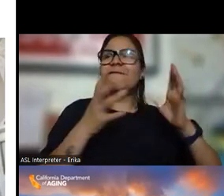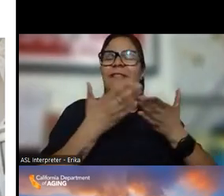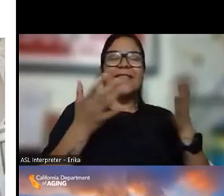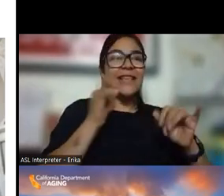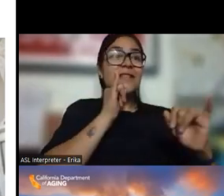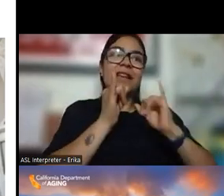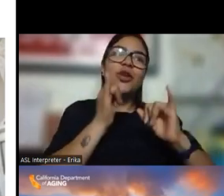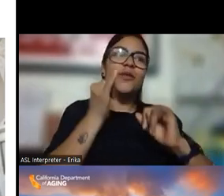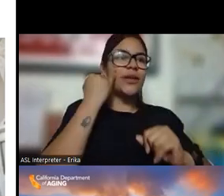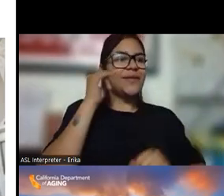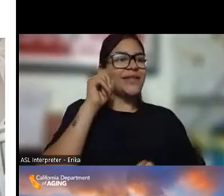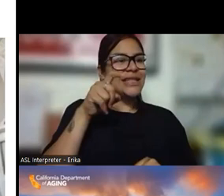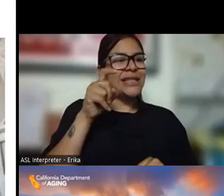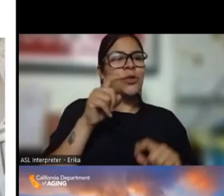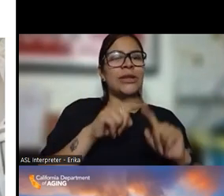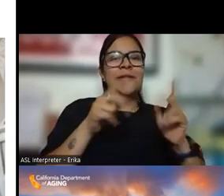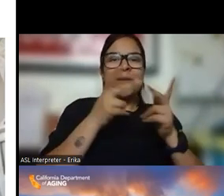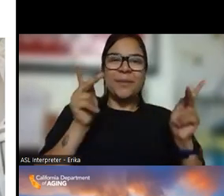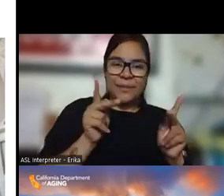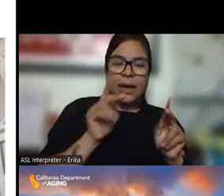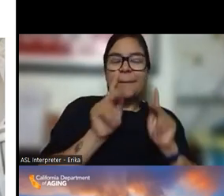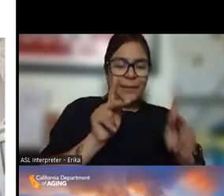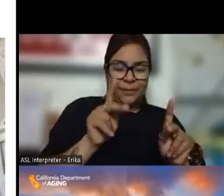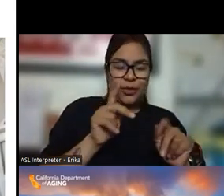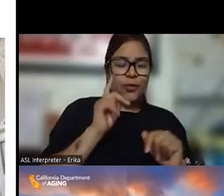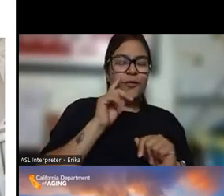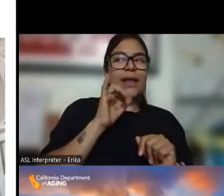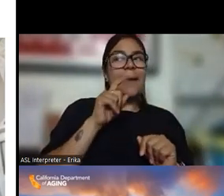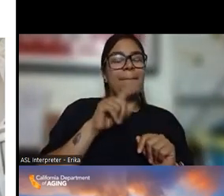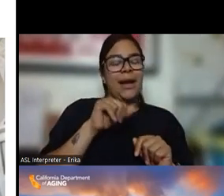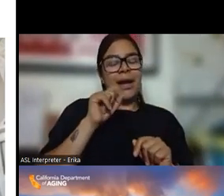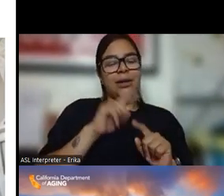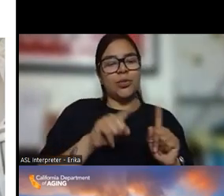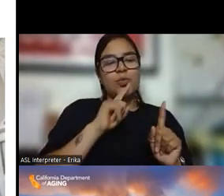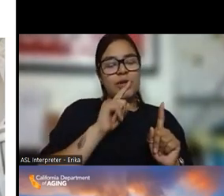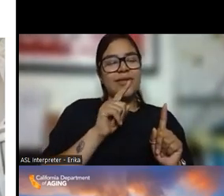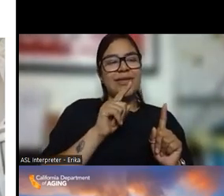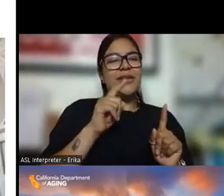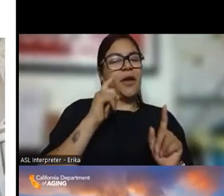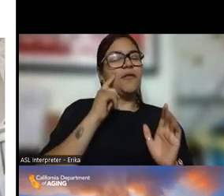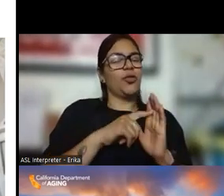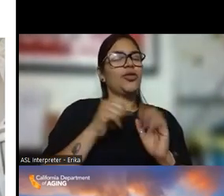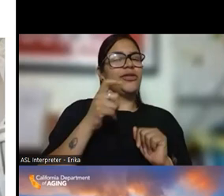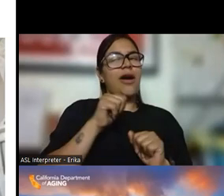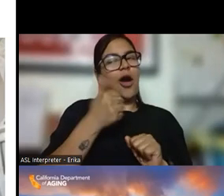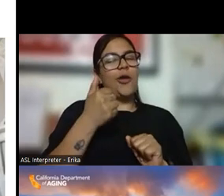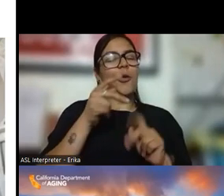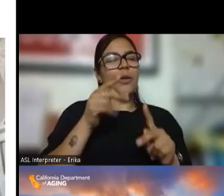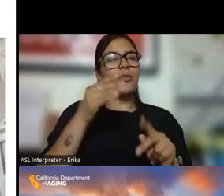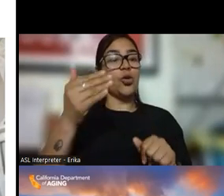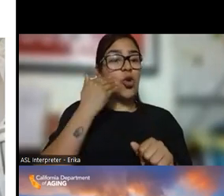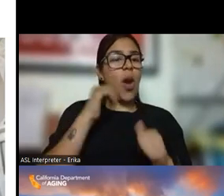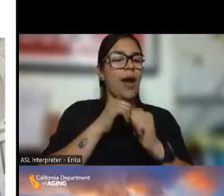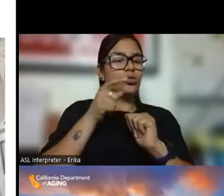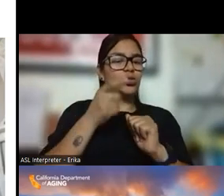focus groups with folks. So you all are experts on this call, and I'd love, you can reach out to me later. You can share any